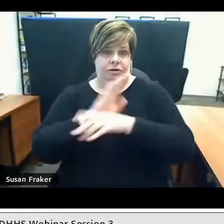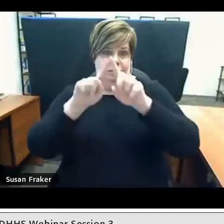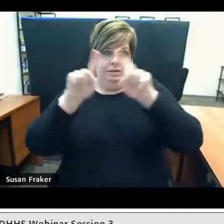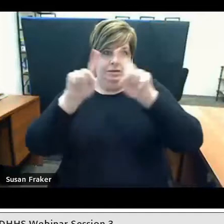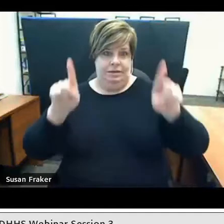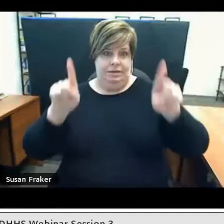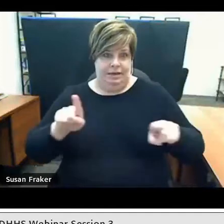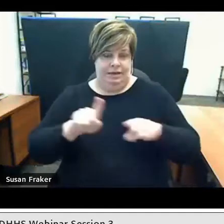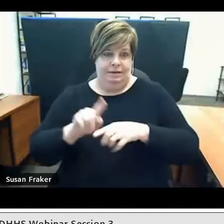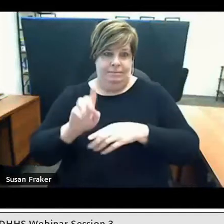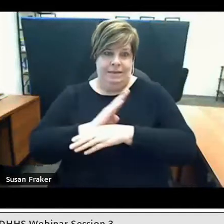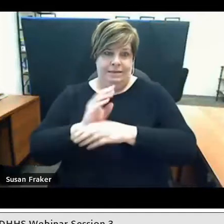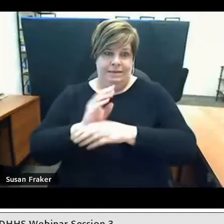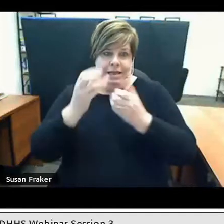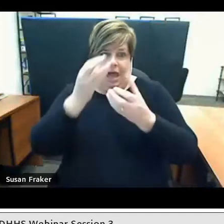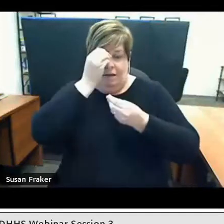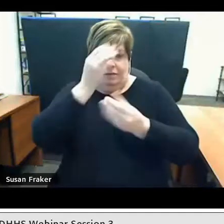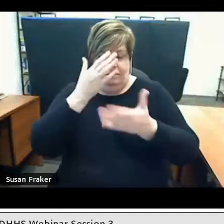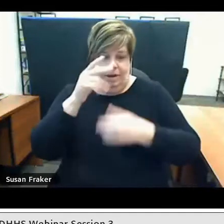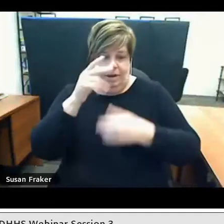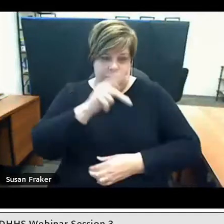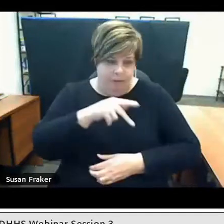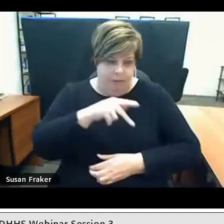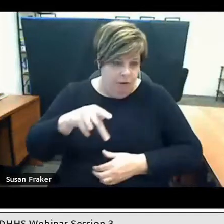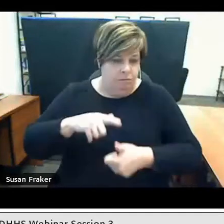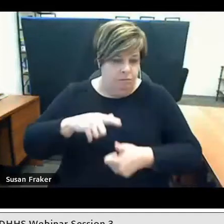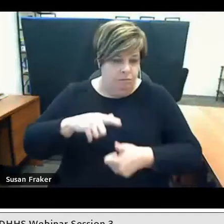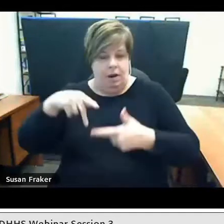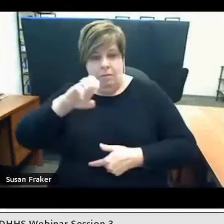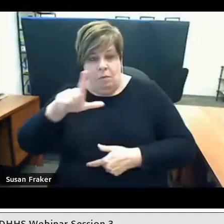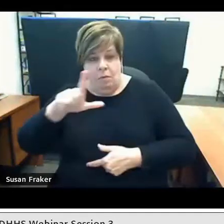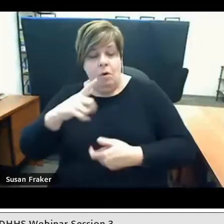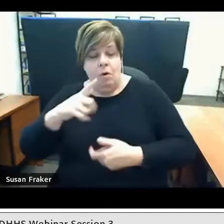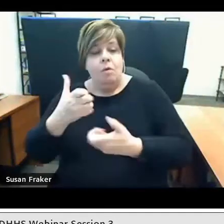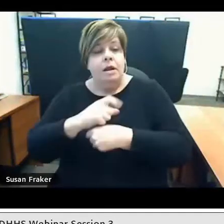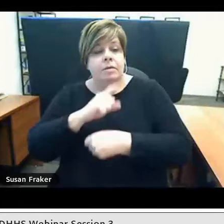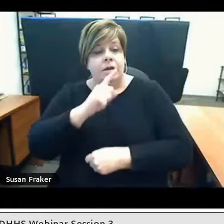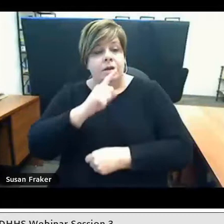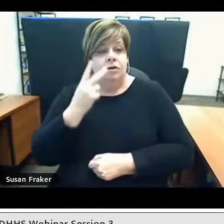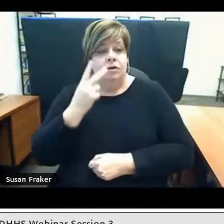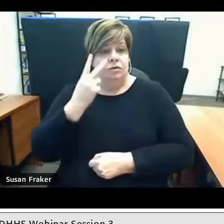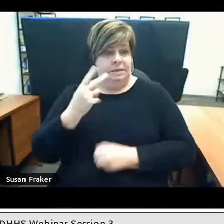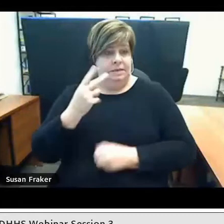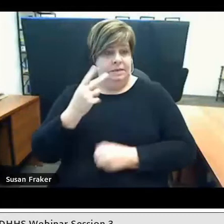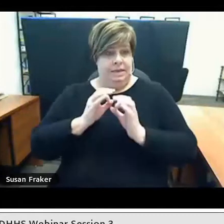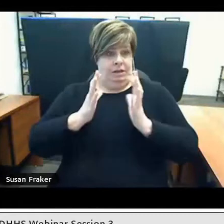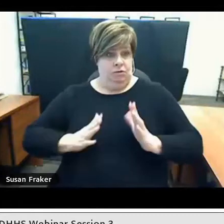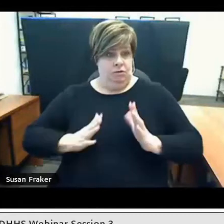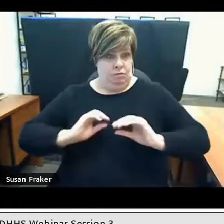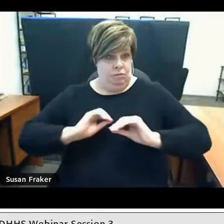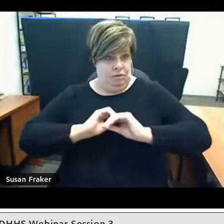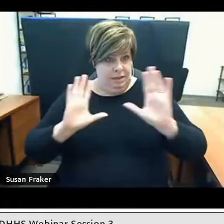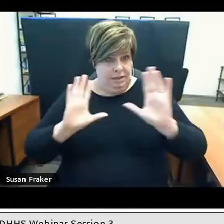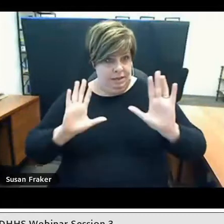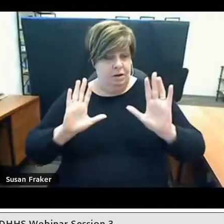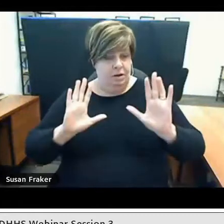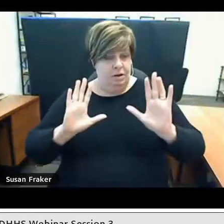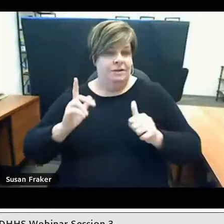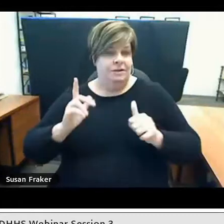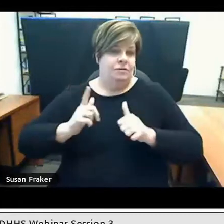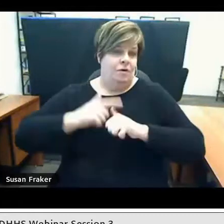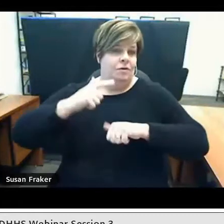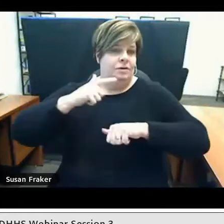polling questions and the PowerPoint. We want to make sure that you can see Susan, our interpreter, and we welcome her for her first